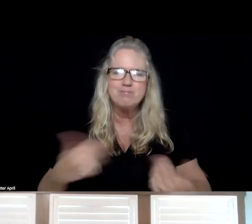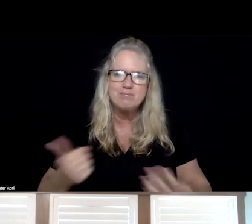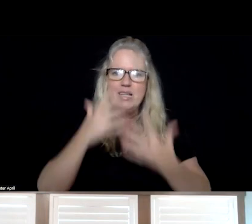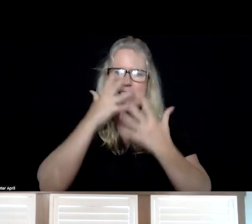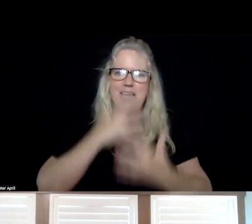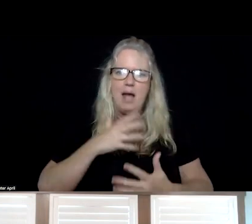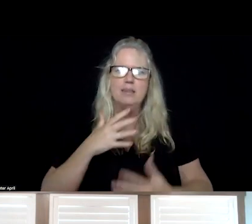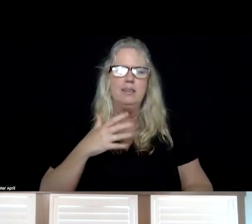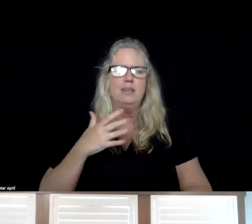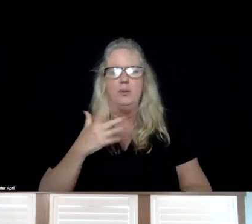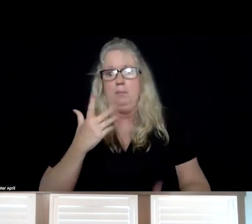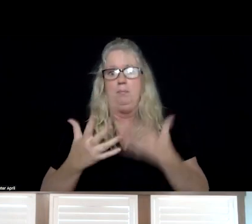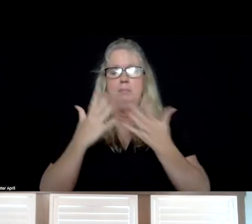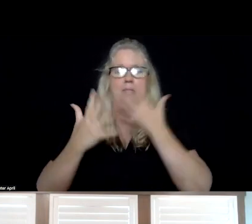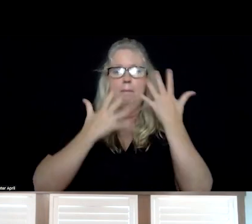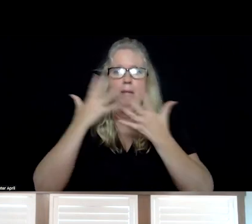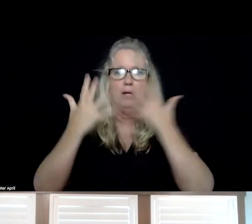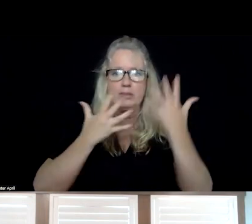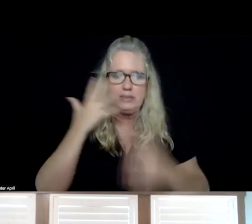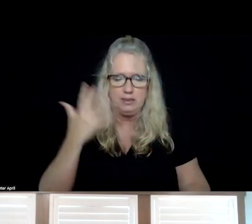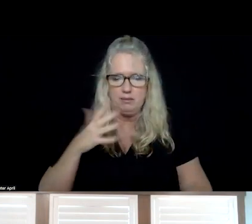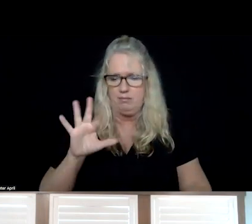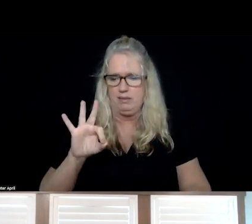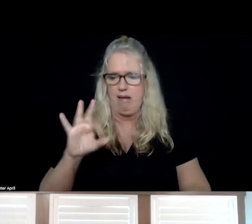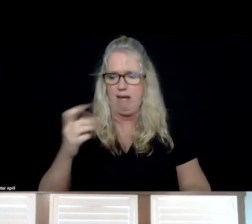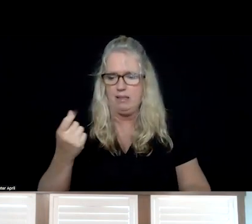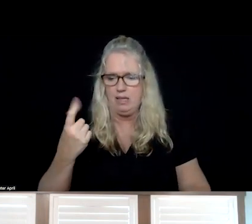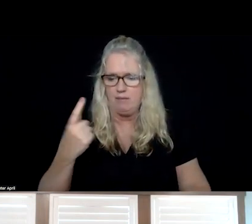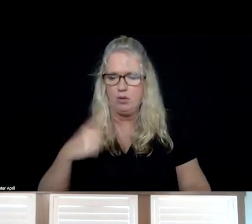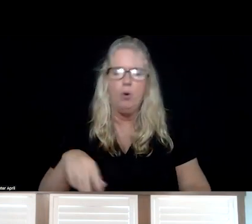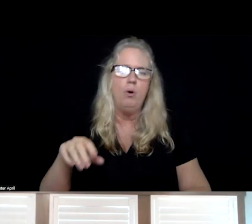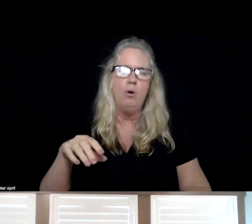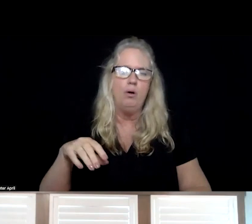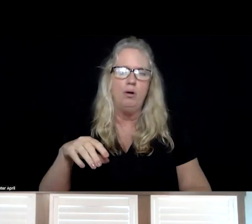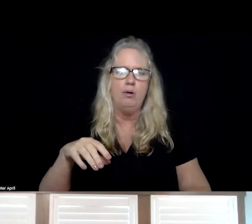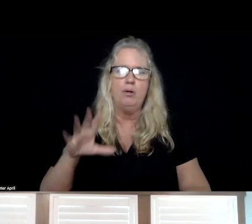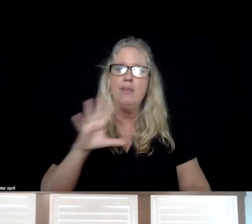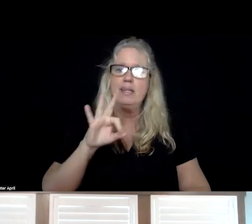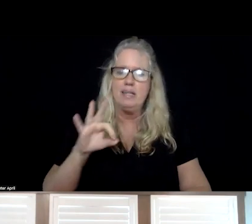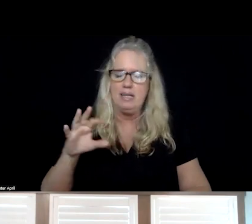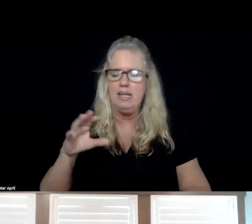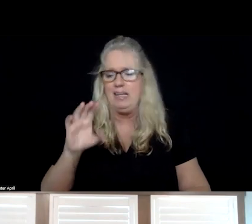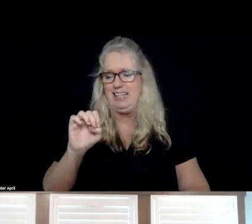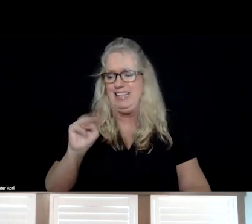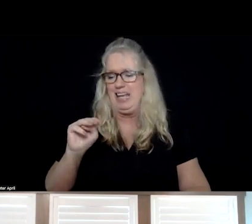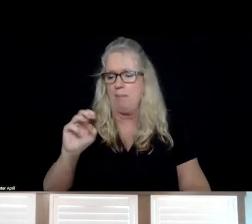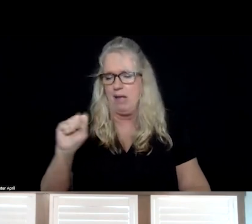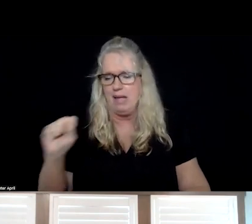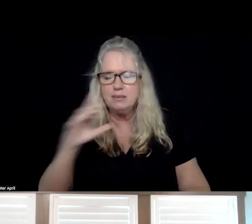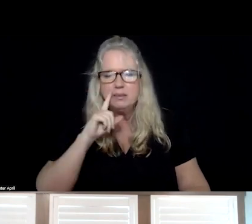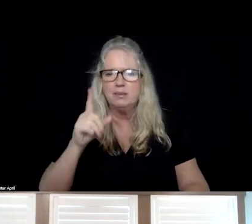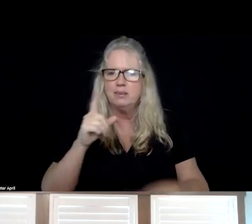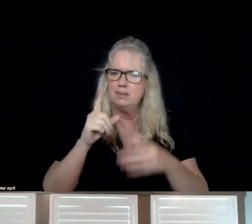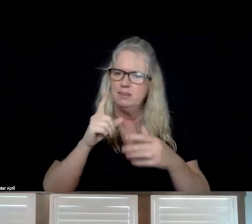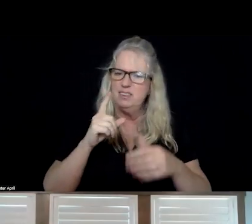or maybe even embarrassingly, the 911 or 911 PSAPs and EMS are troubled, or